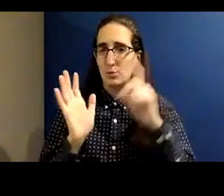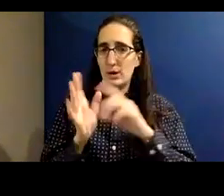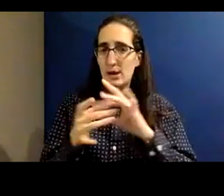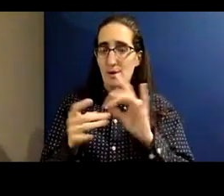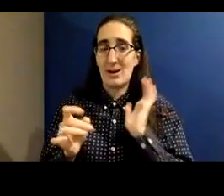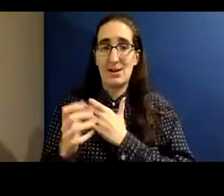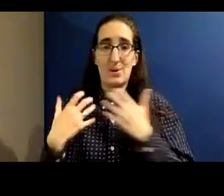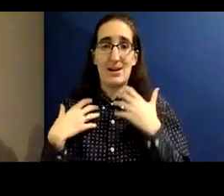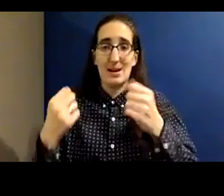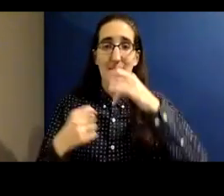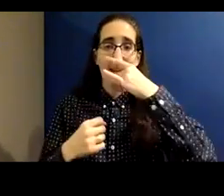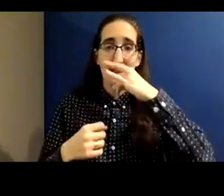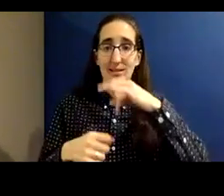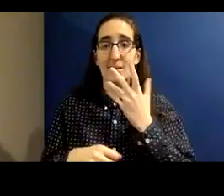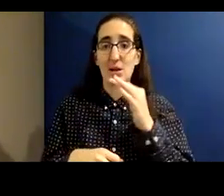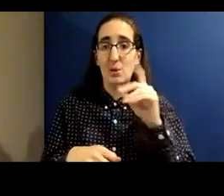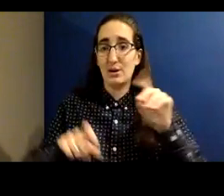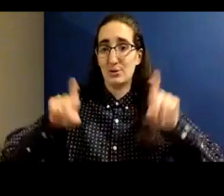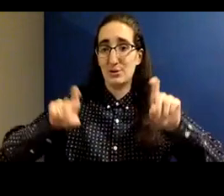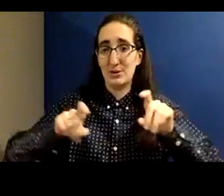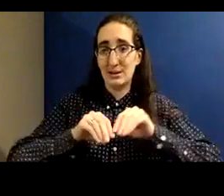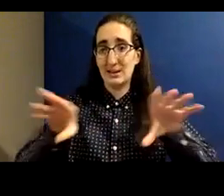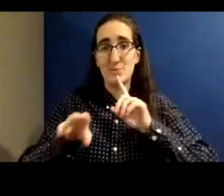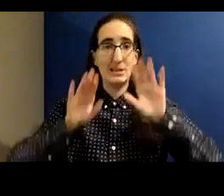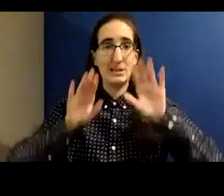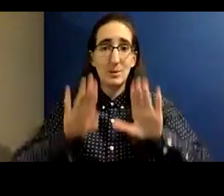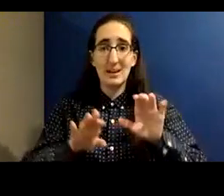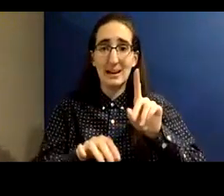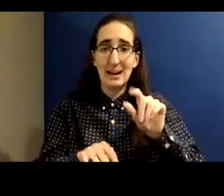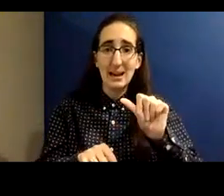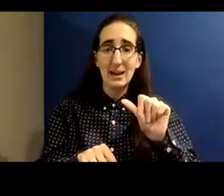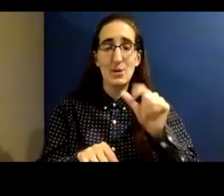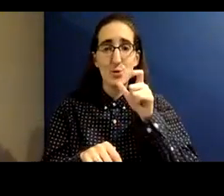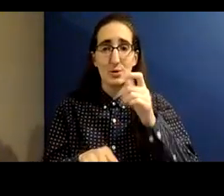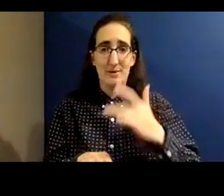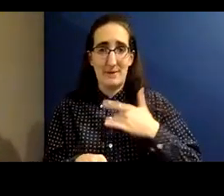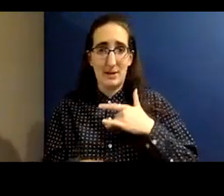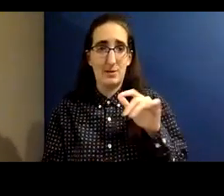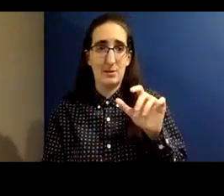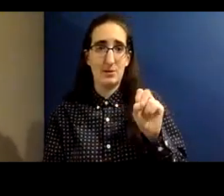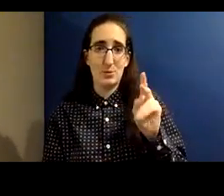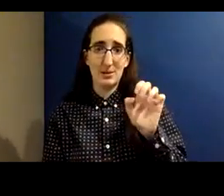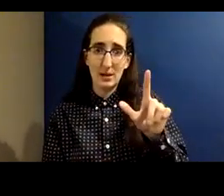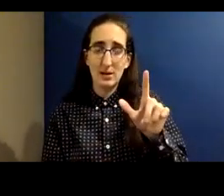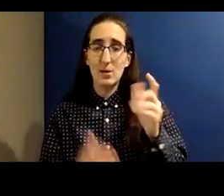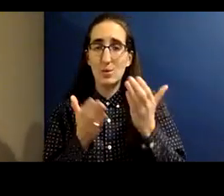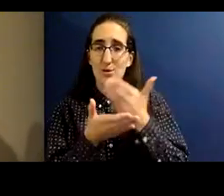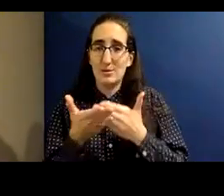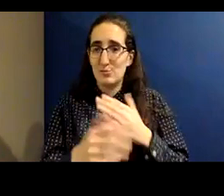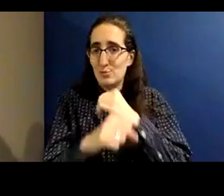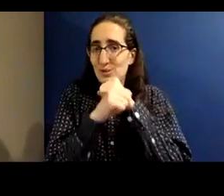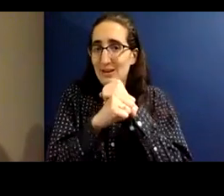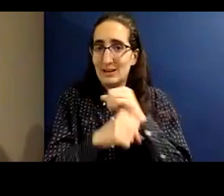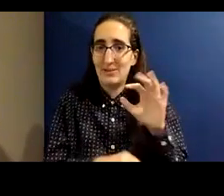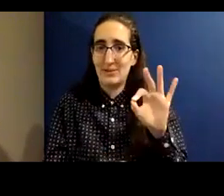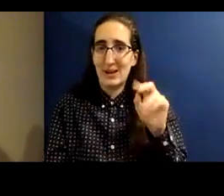Kids Colorado survey, we have some really great data around who feels suicidal and what are some of the protective factors people